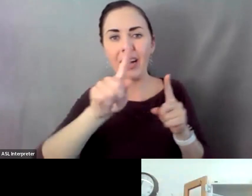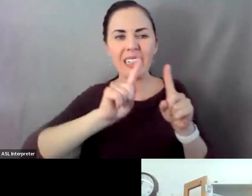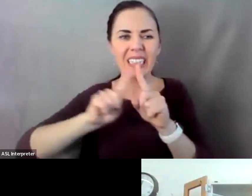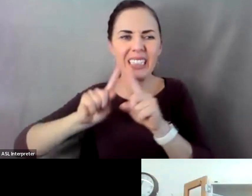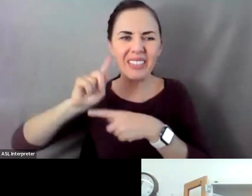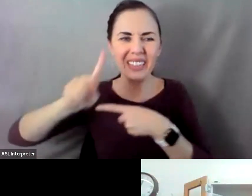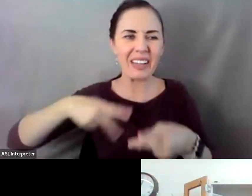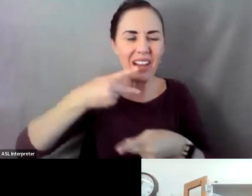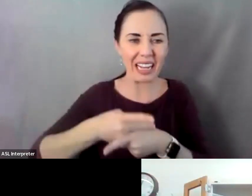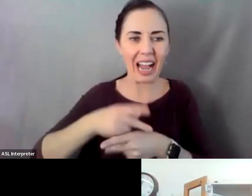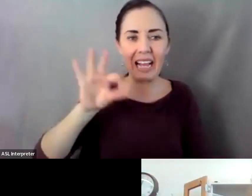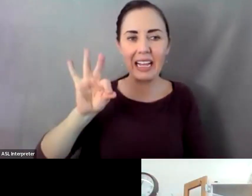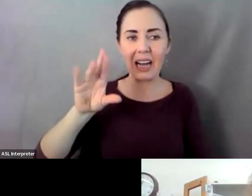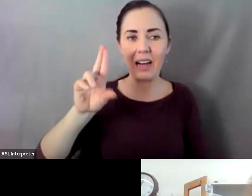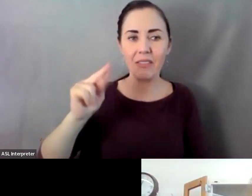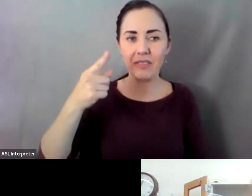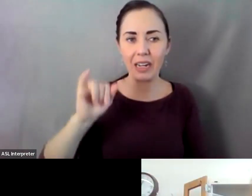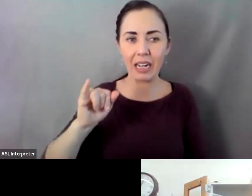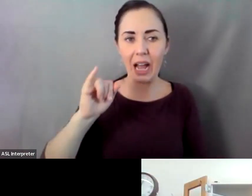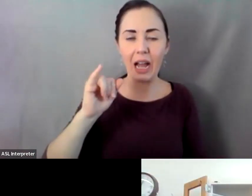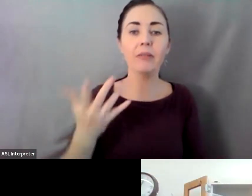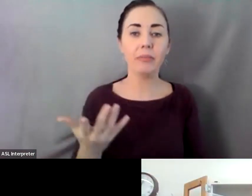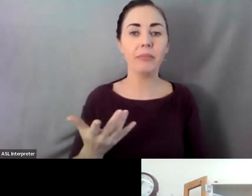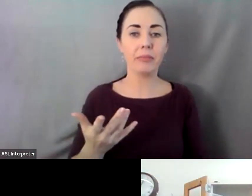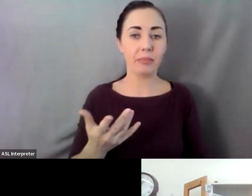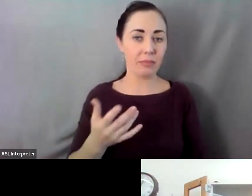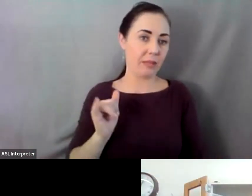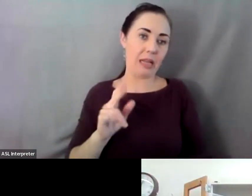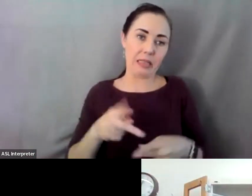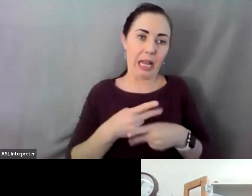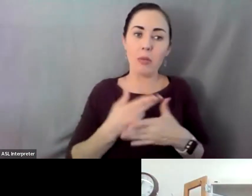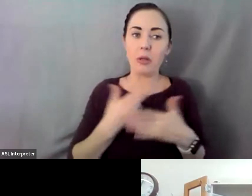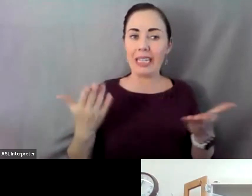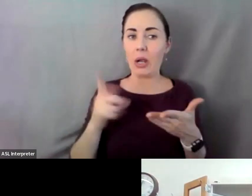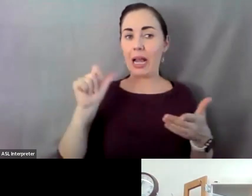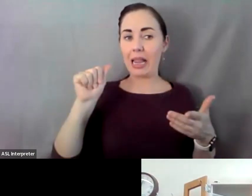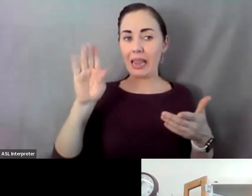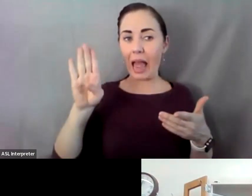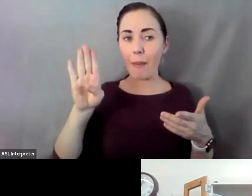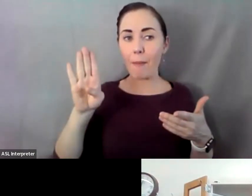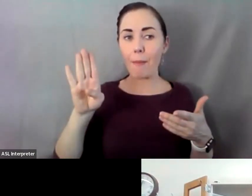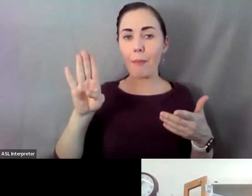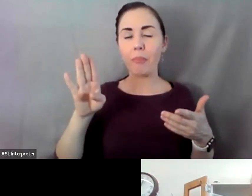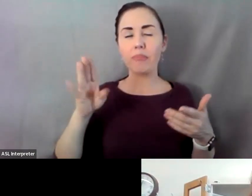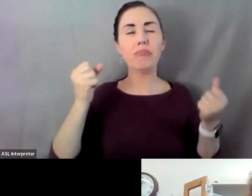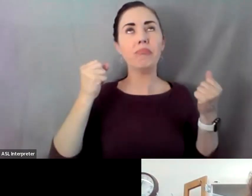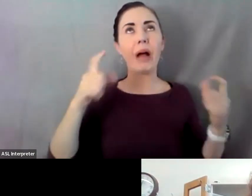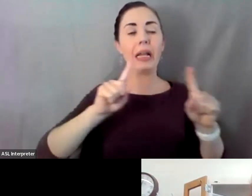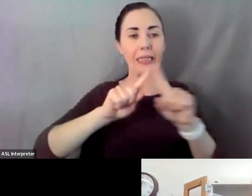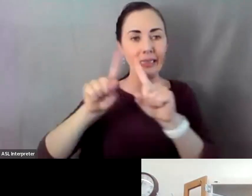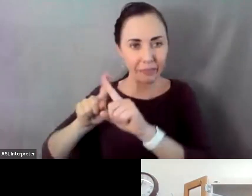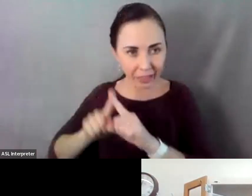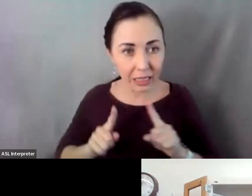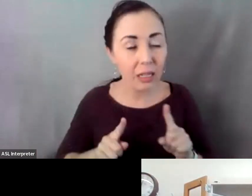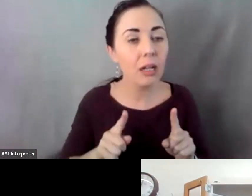different things. And this is just the ones that we're working with in the lab. And so there's a lot of things that are different. So sometimes